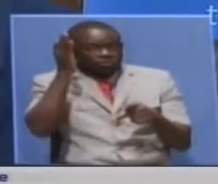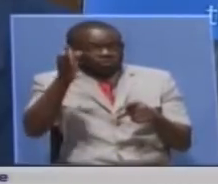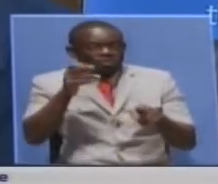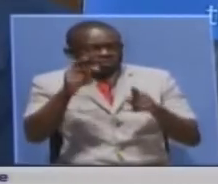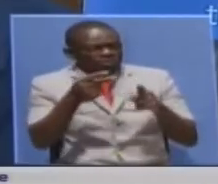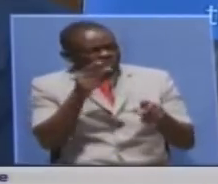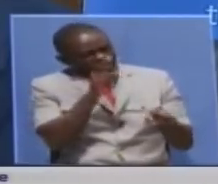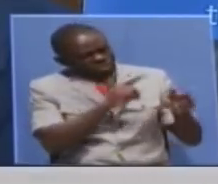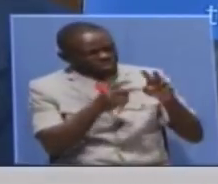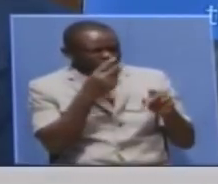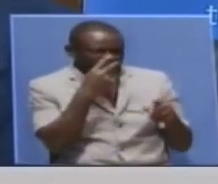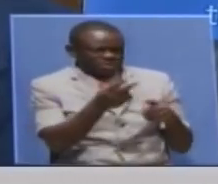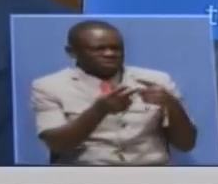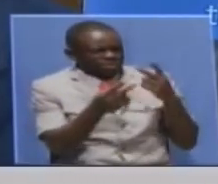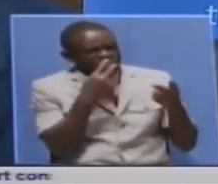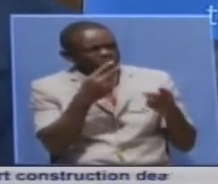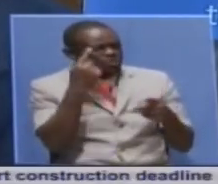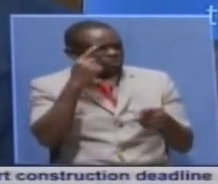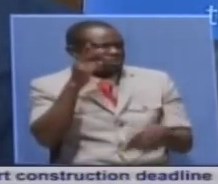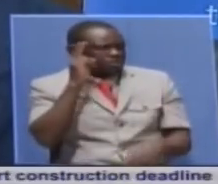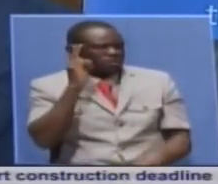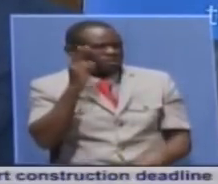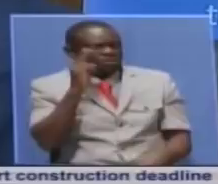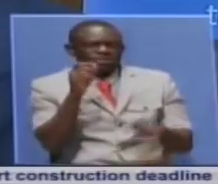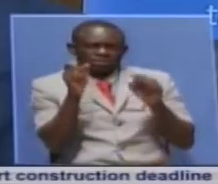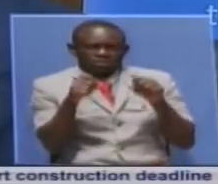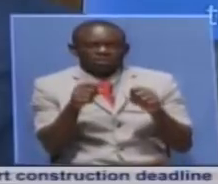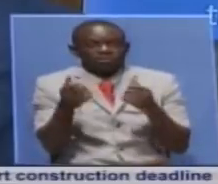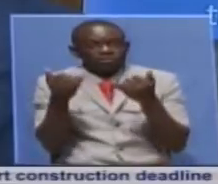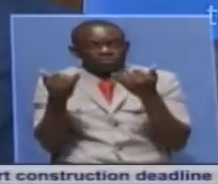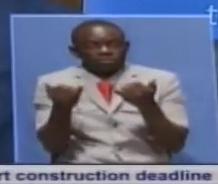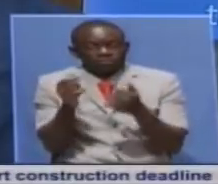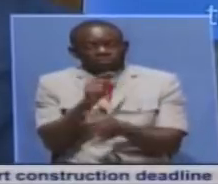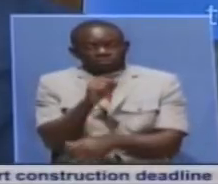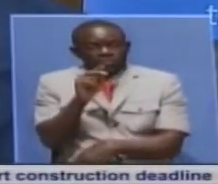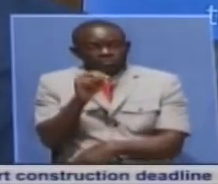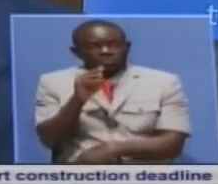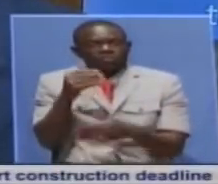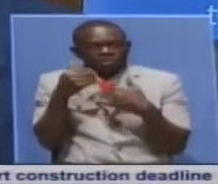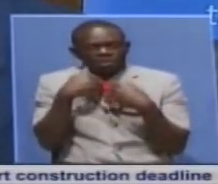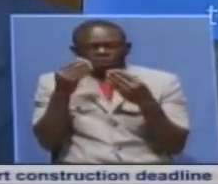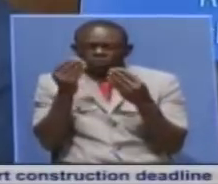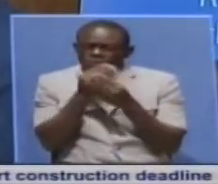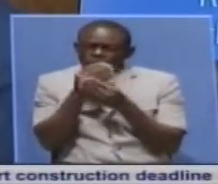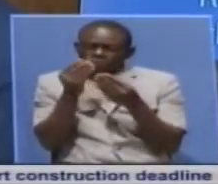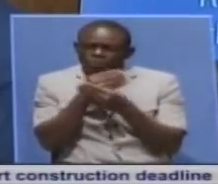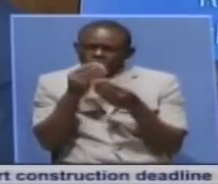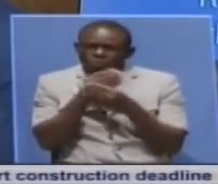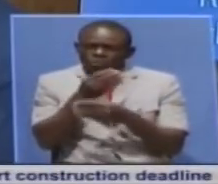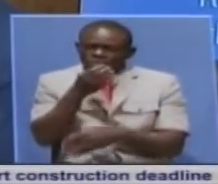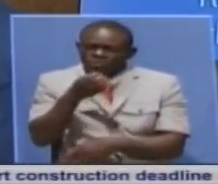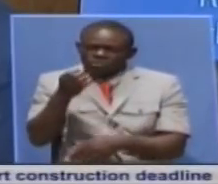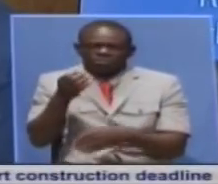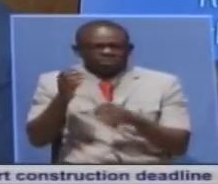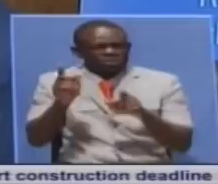from. We have the state of the art now, studios. But where did we come from? For